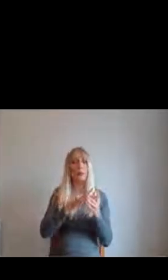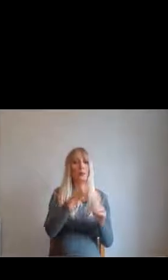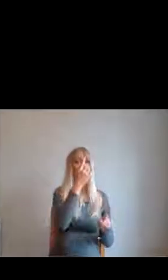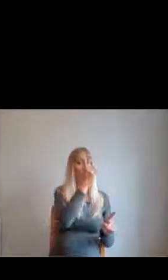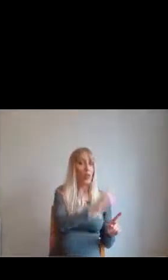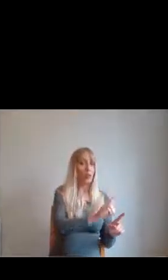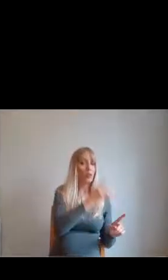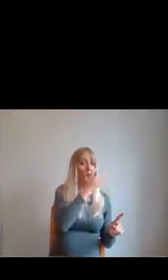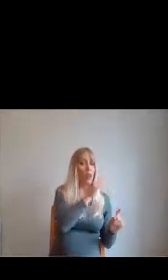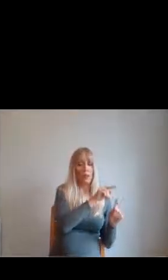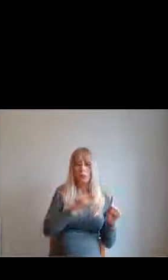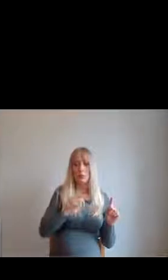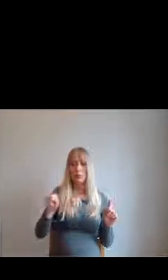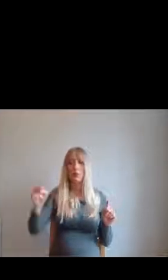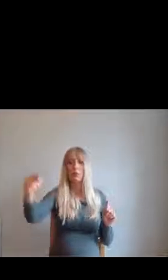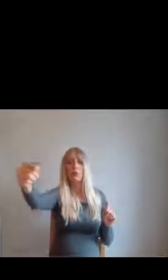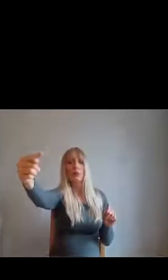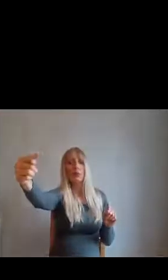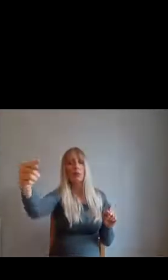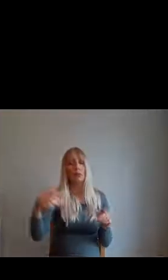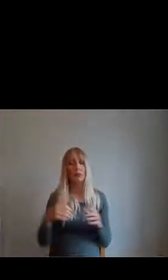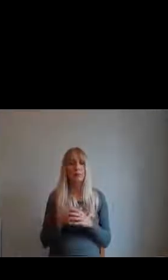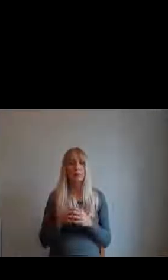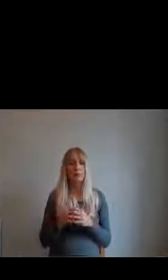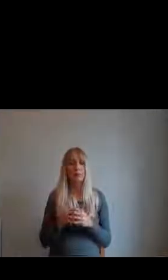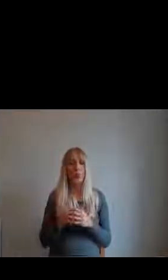guide for more specifics on its location.